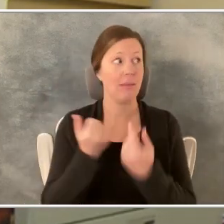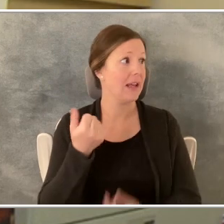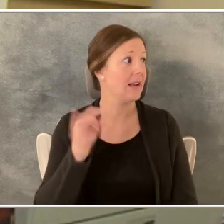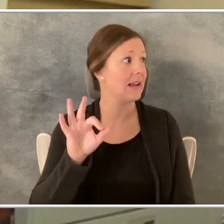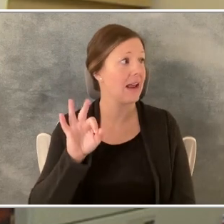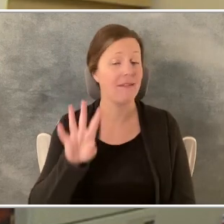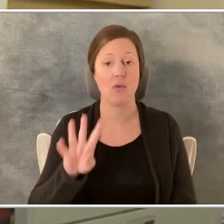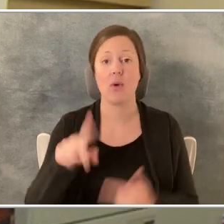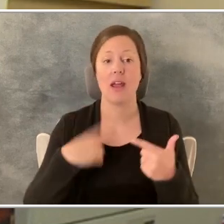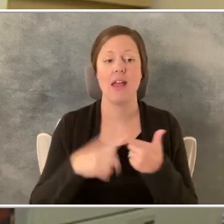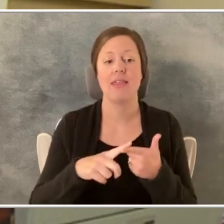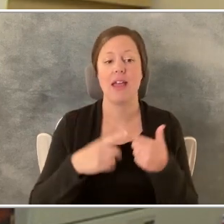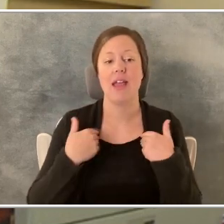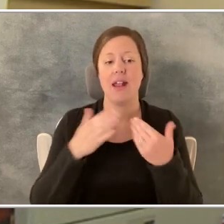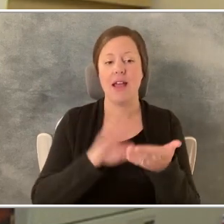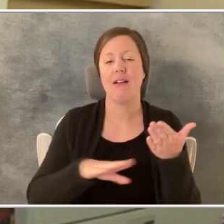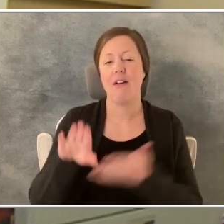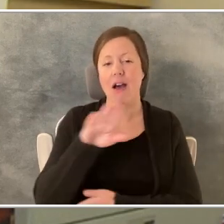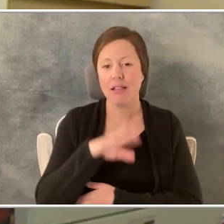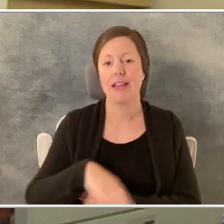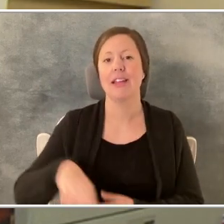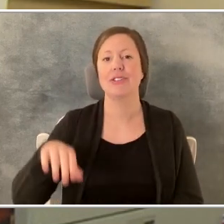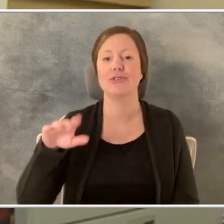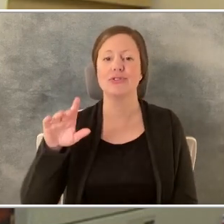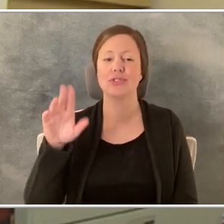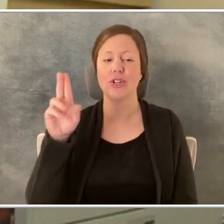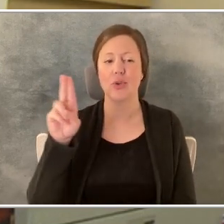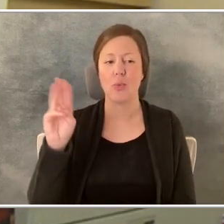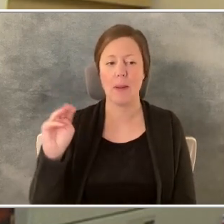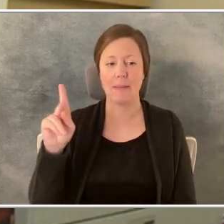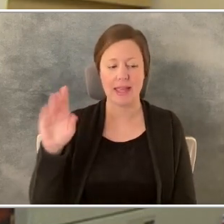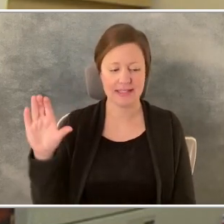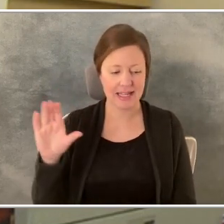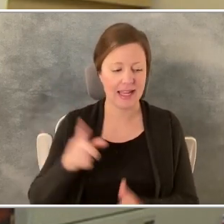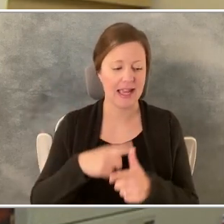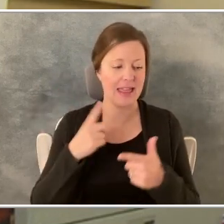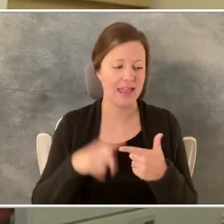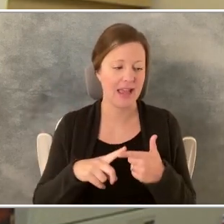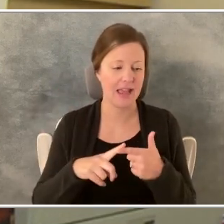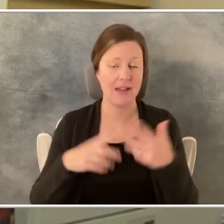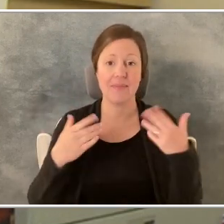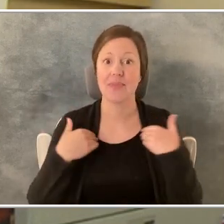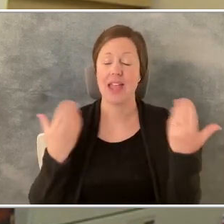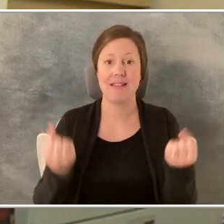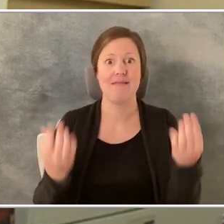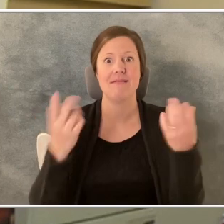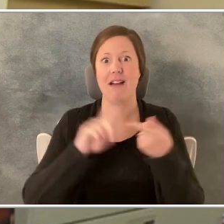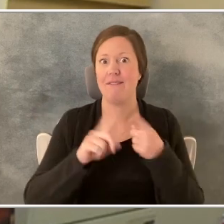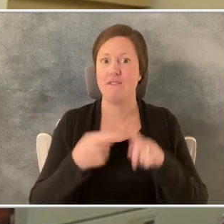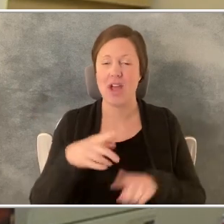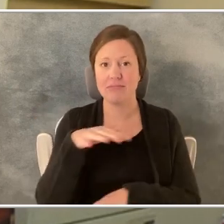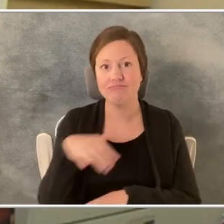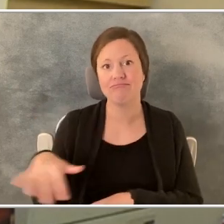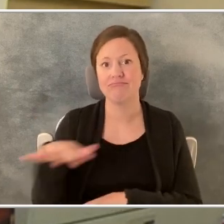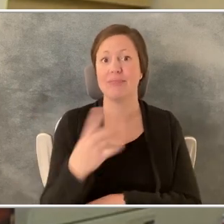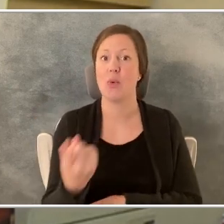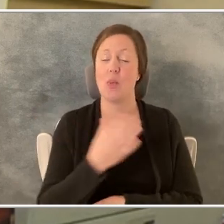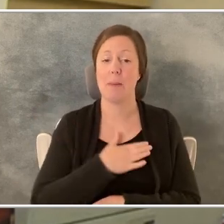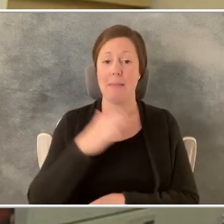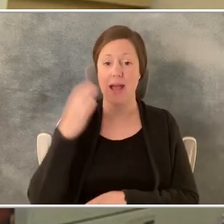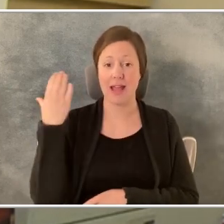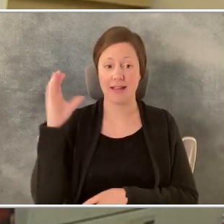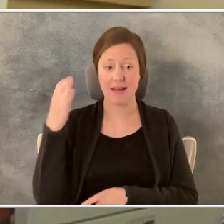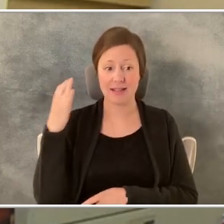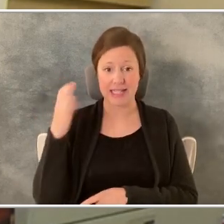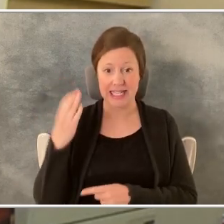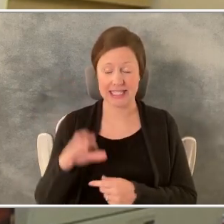through college at the University of Missouri, Kansas City, UMKC there, and had a lot of friends. Actually, one of my cousins, Dr.